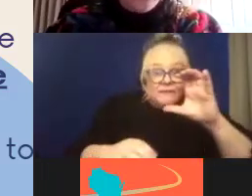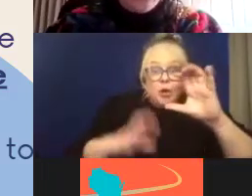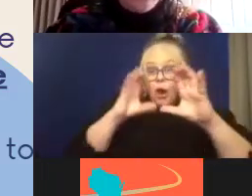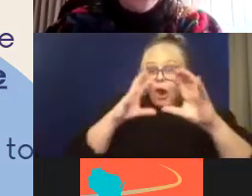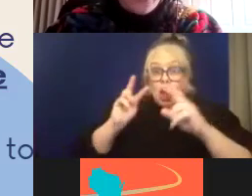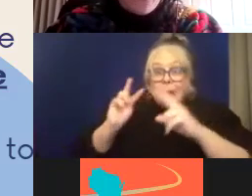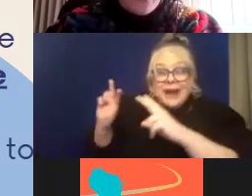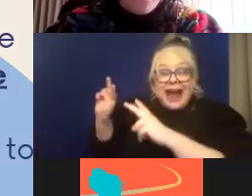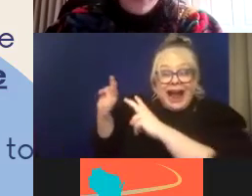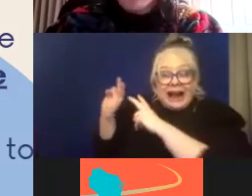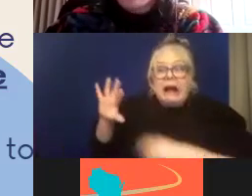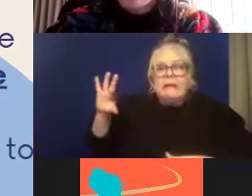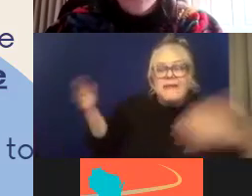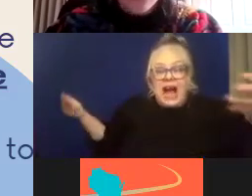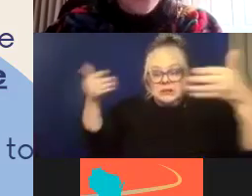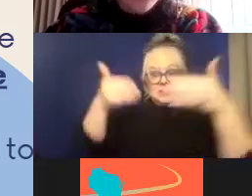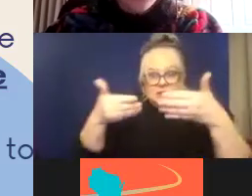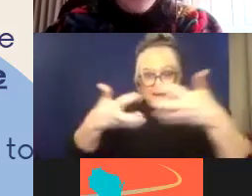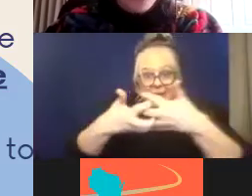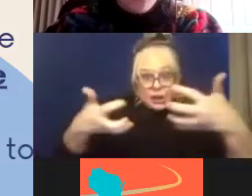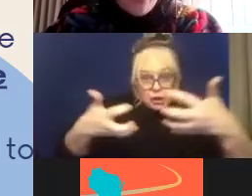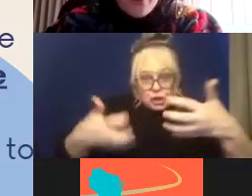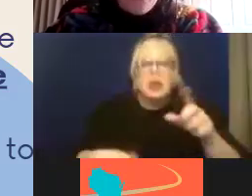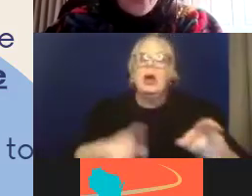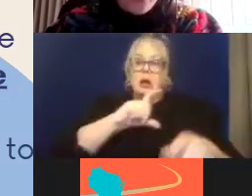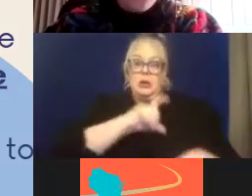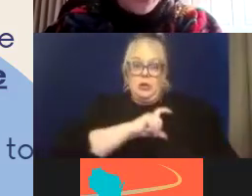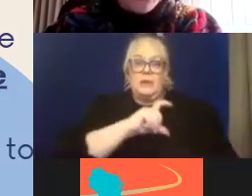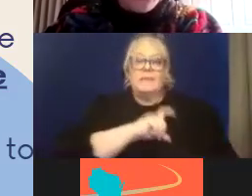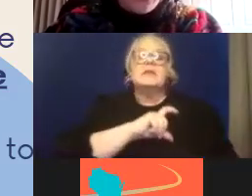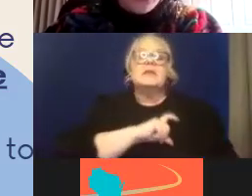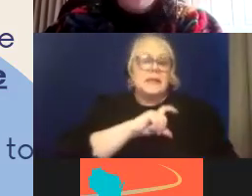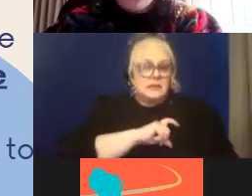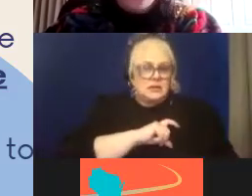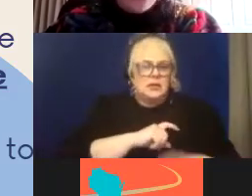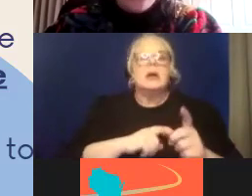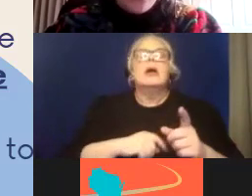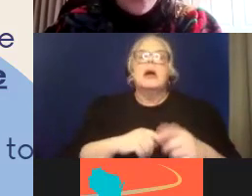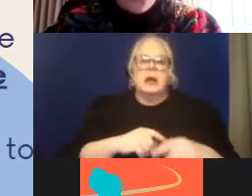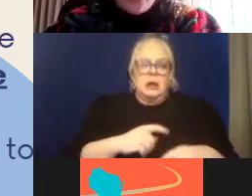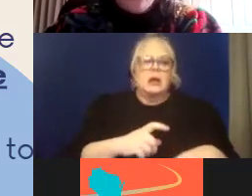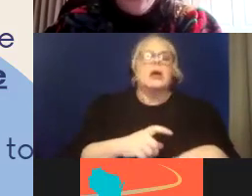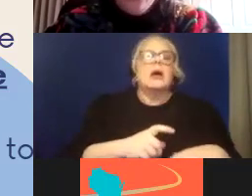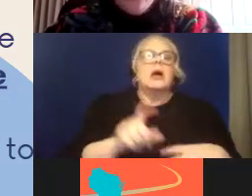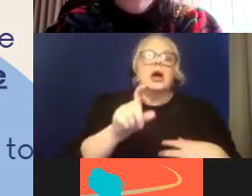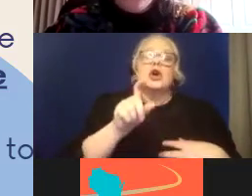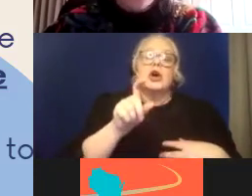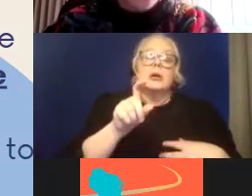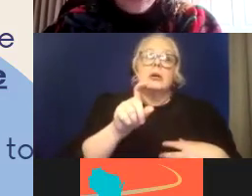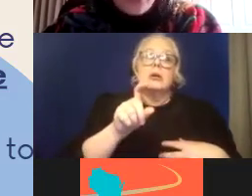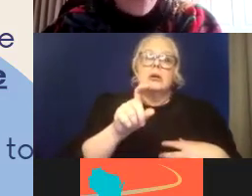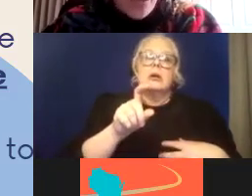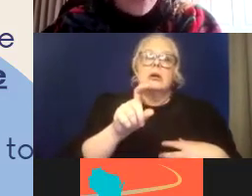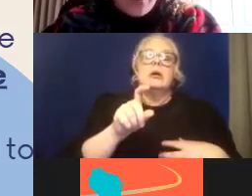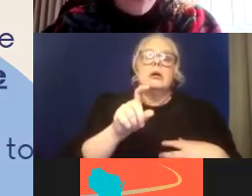enforcement contacting the survivor. This is something survivors should be made aware of when they're using this service, just so that they know that it's